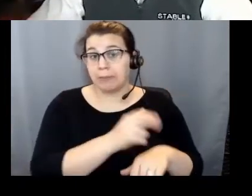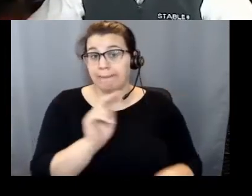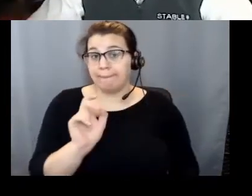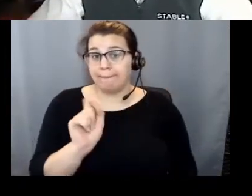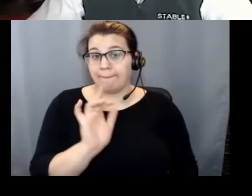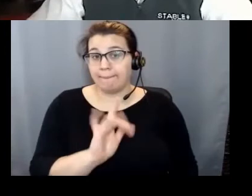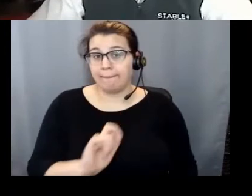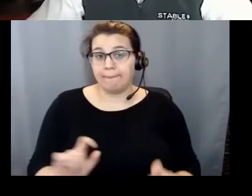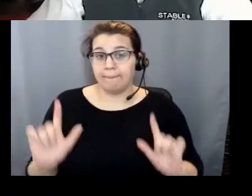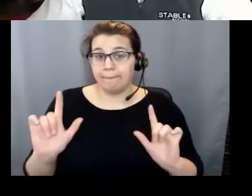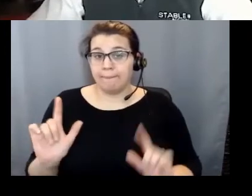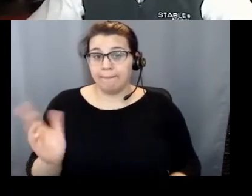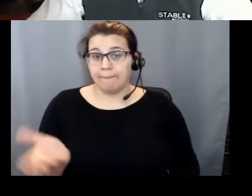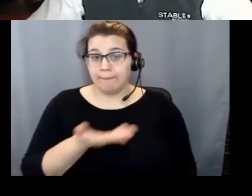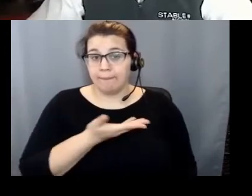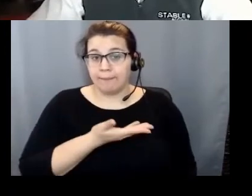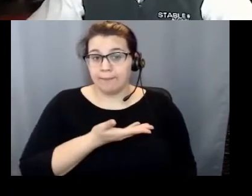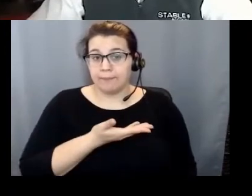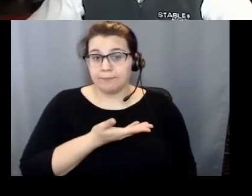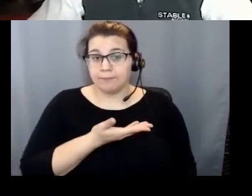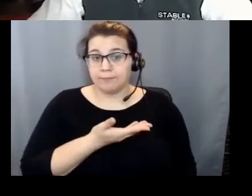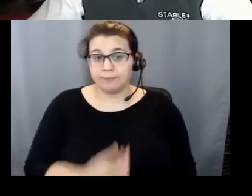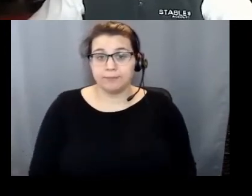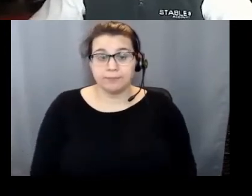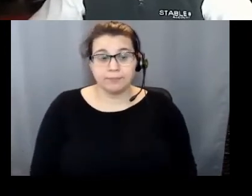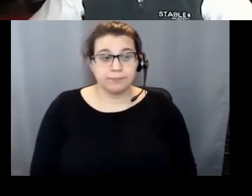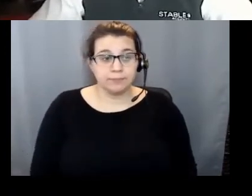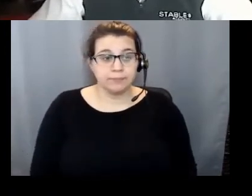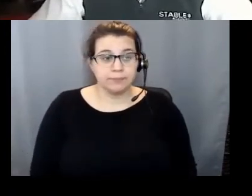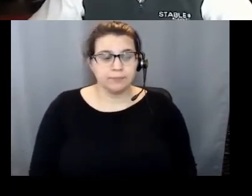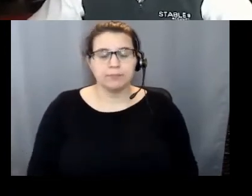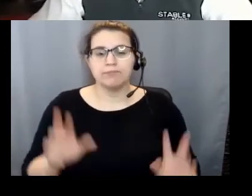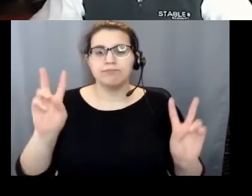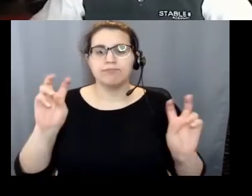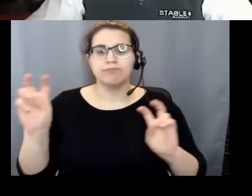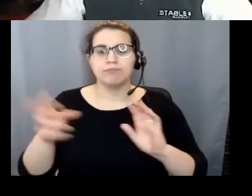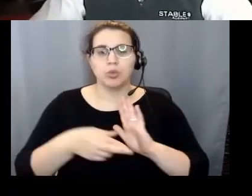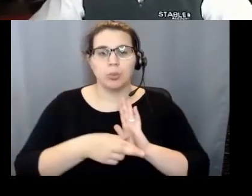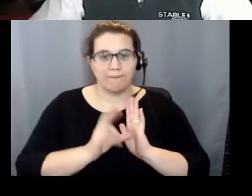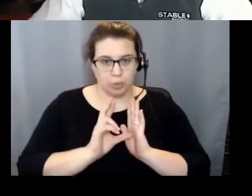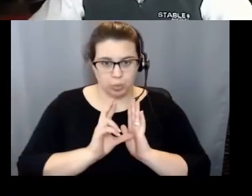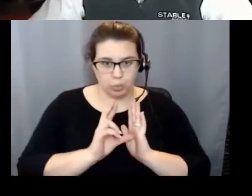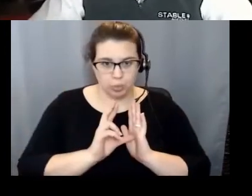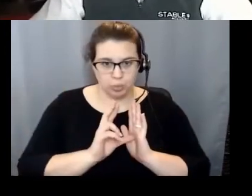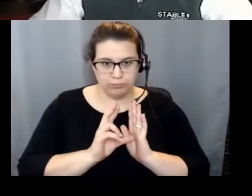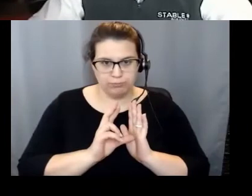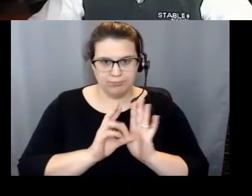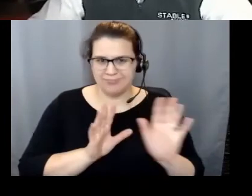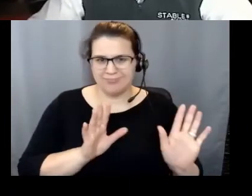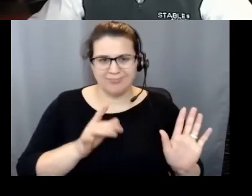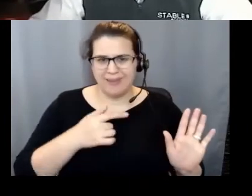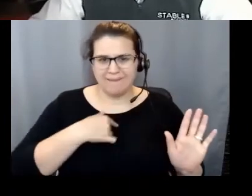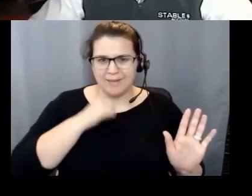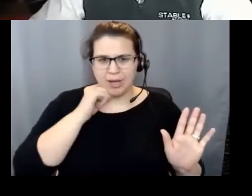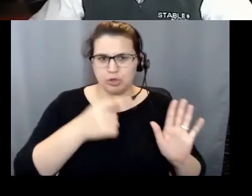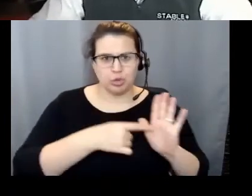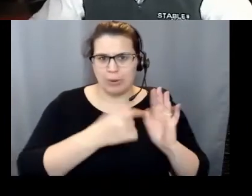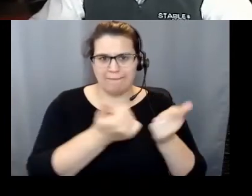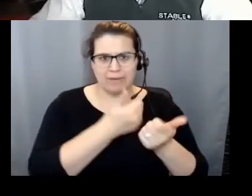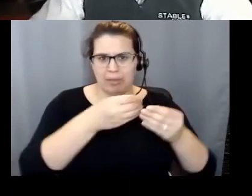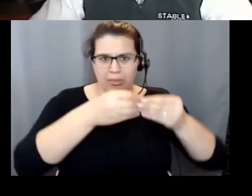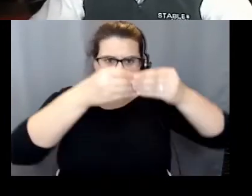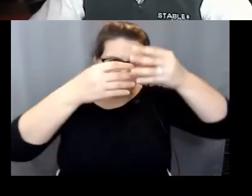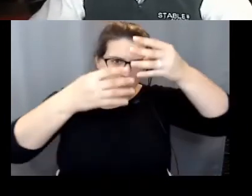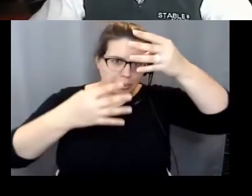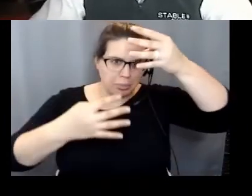next button, you will go to a review screen. I haven't shown the whole entire screen here because again, it gets long and it would